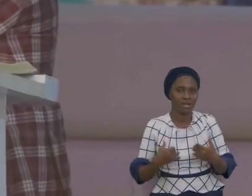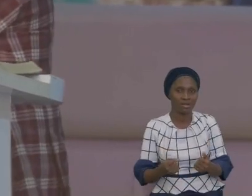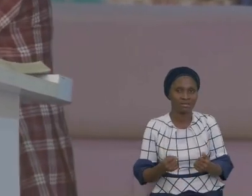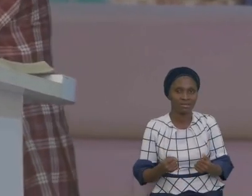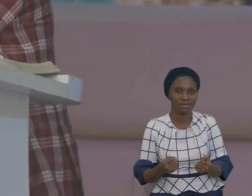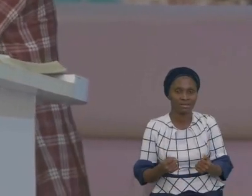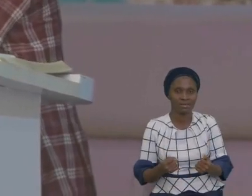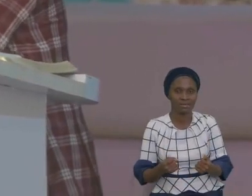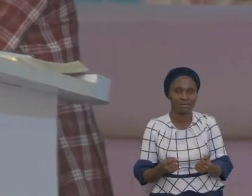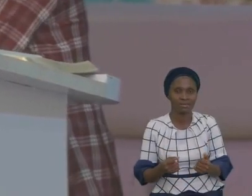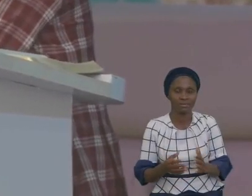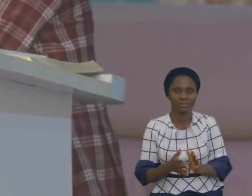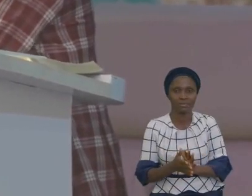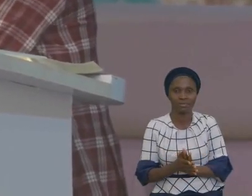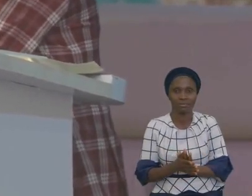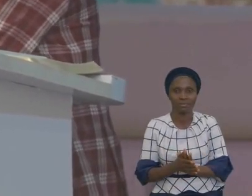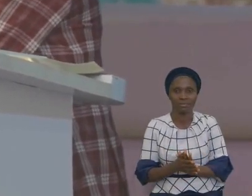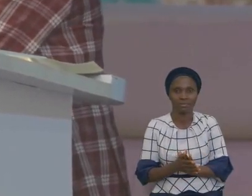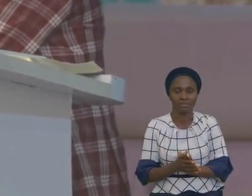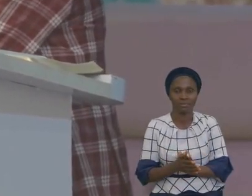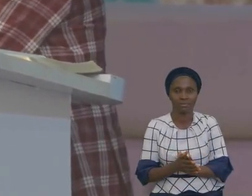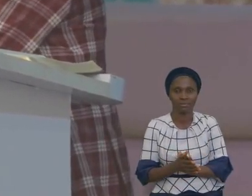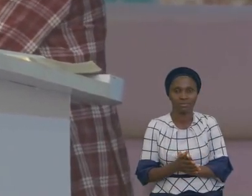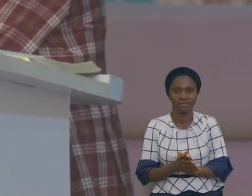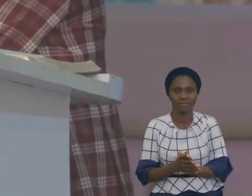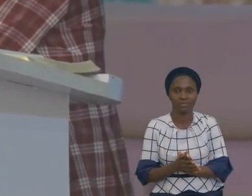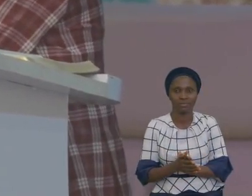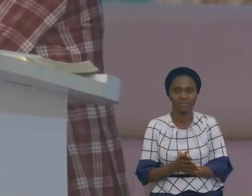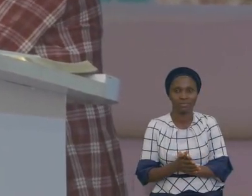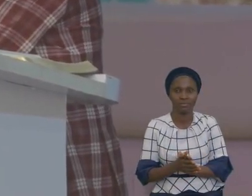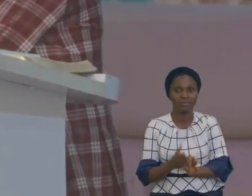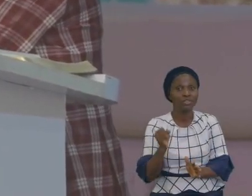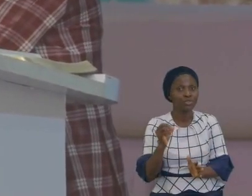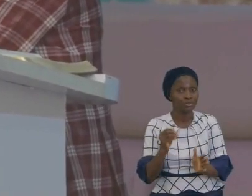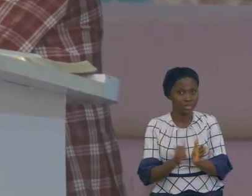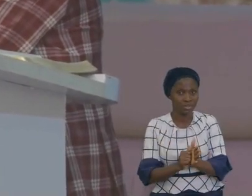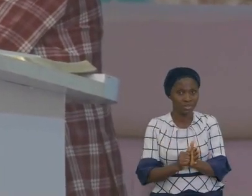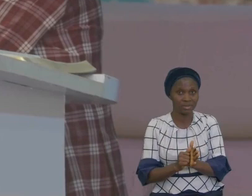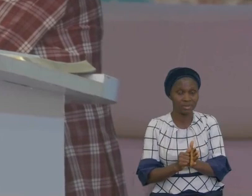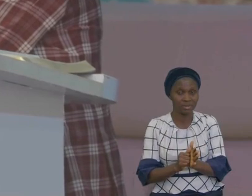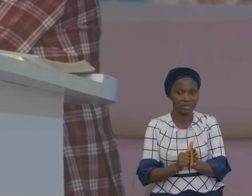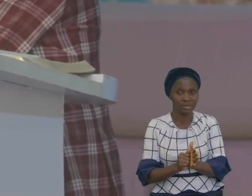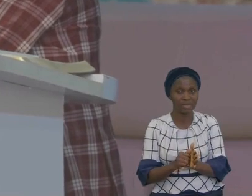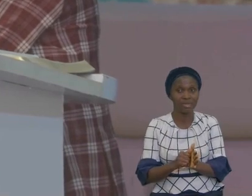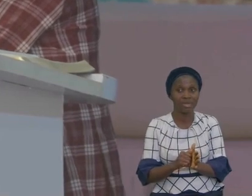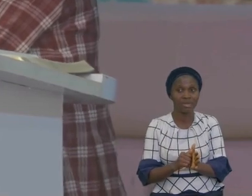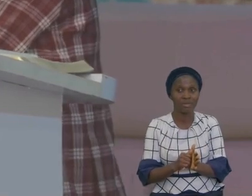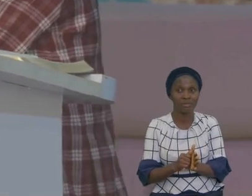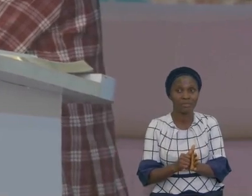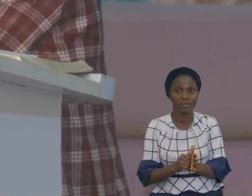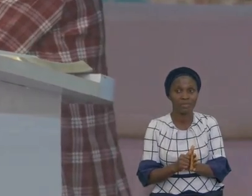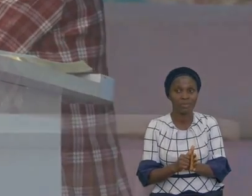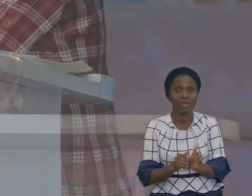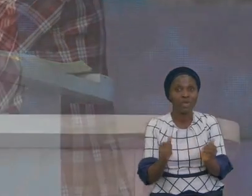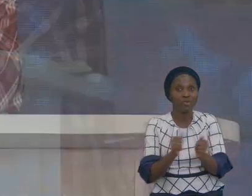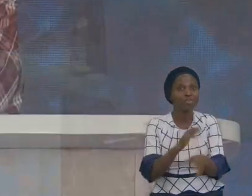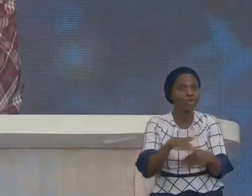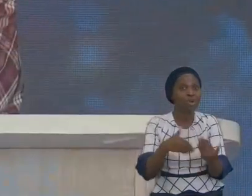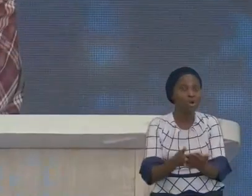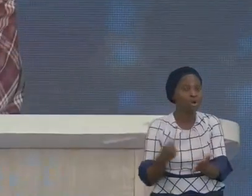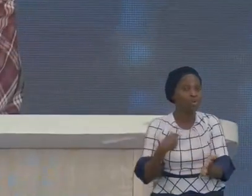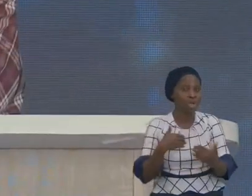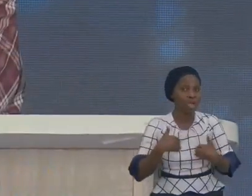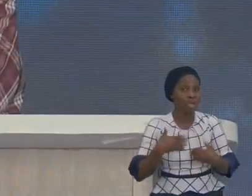so that with all that we have got, the decision to follow Christ,